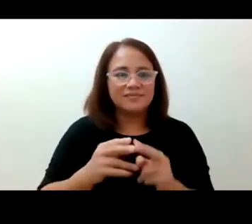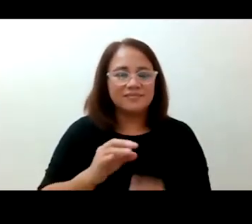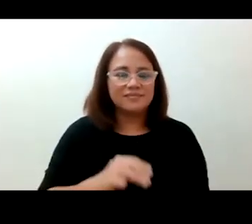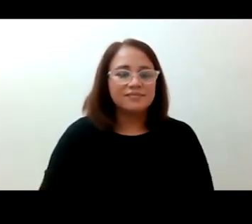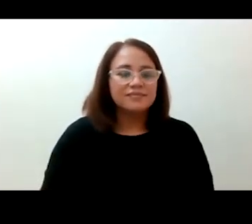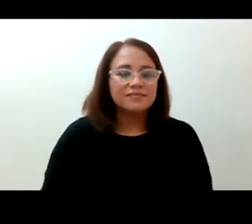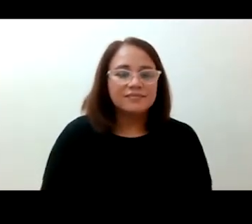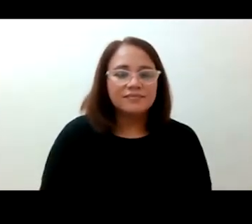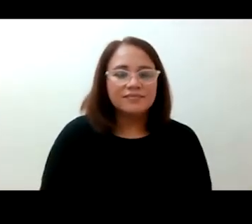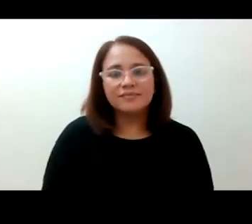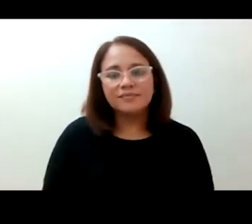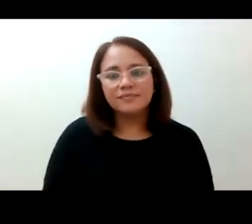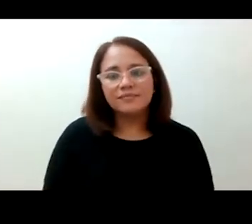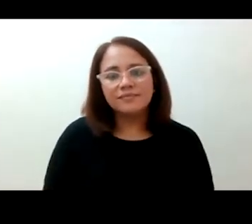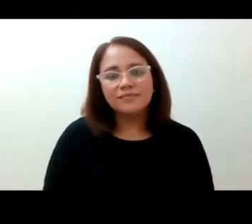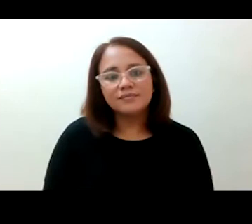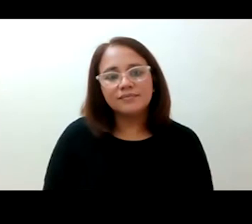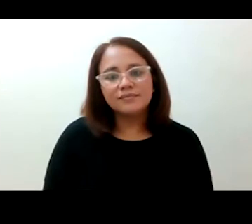So